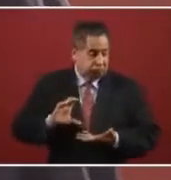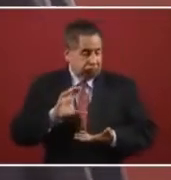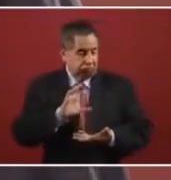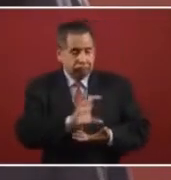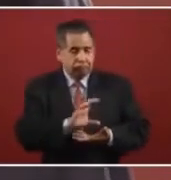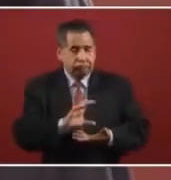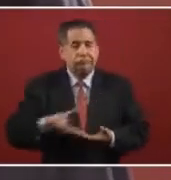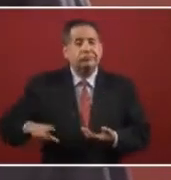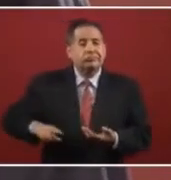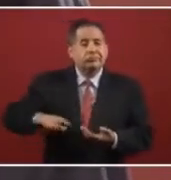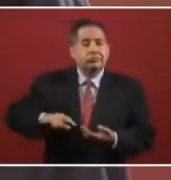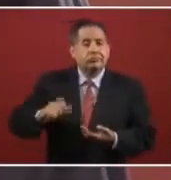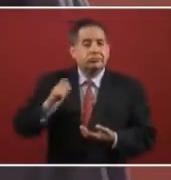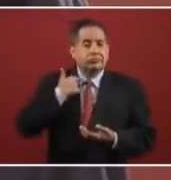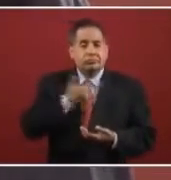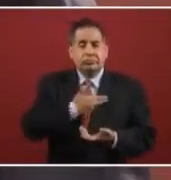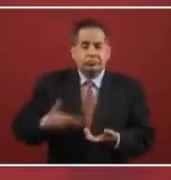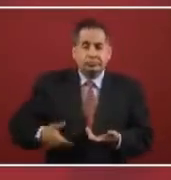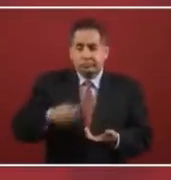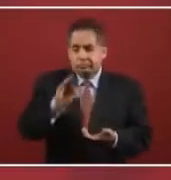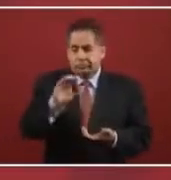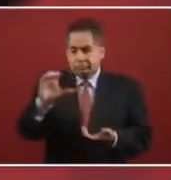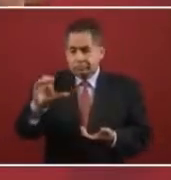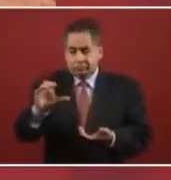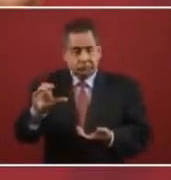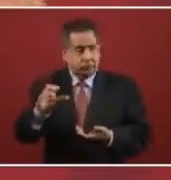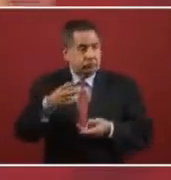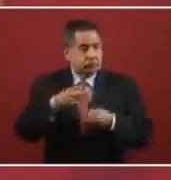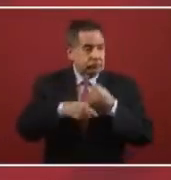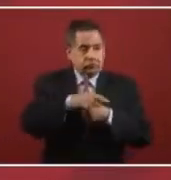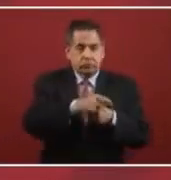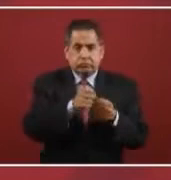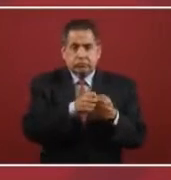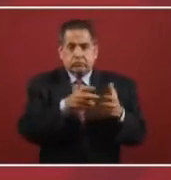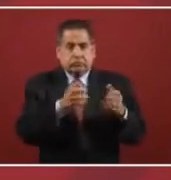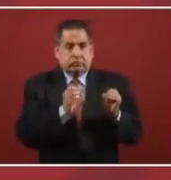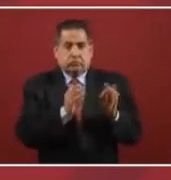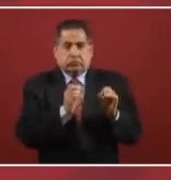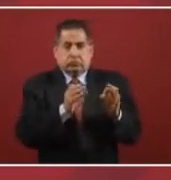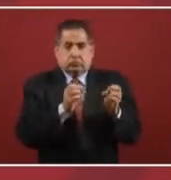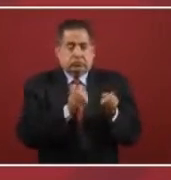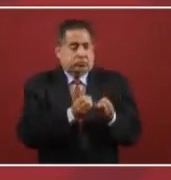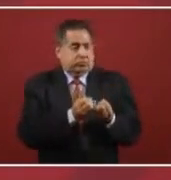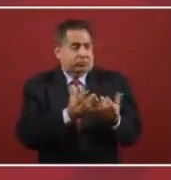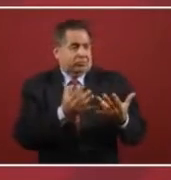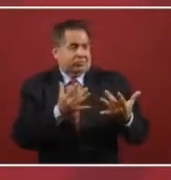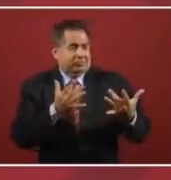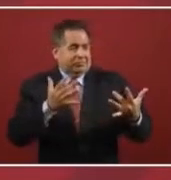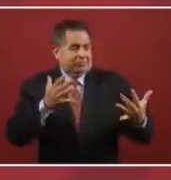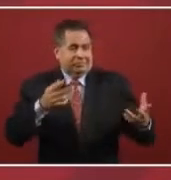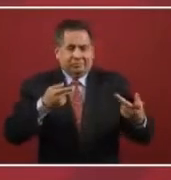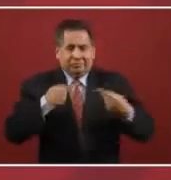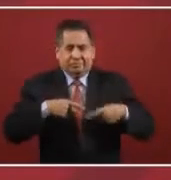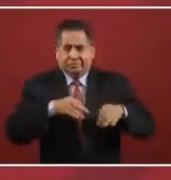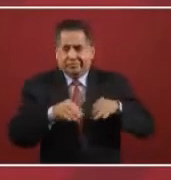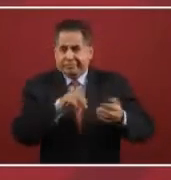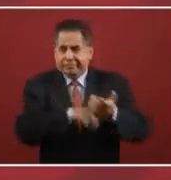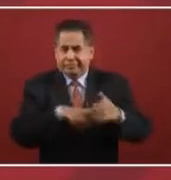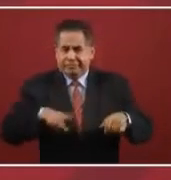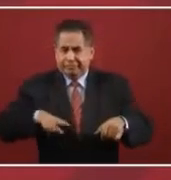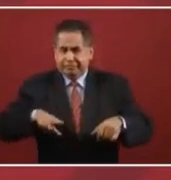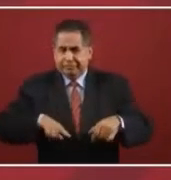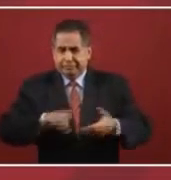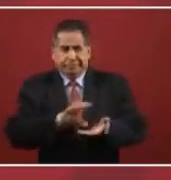Calderón, during Calderón. Creció, it grew de manera desmedida, in an unmeasured